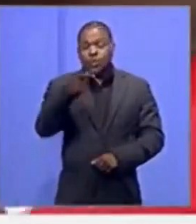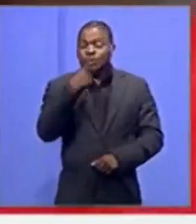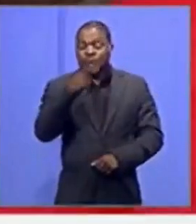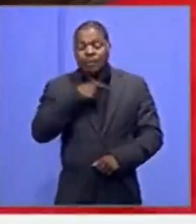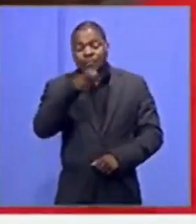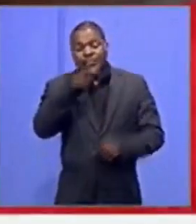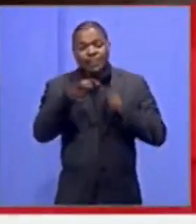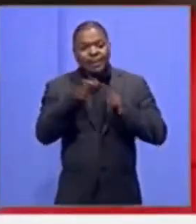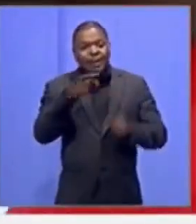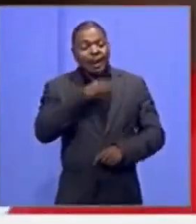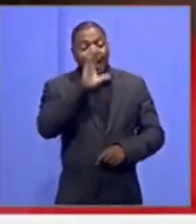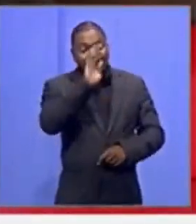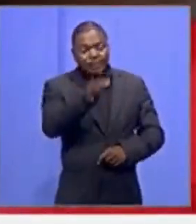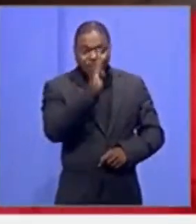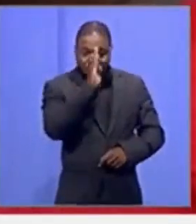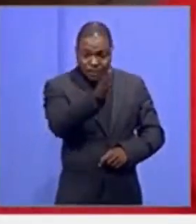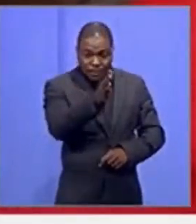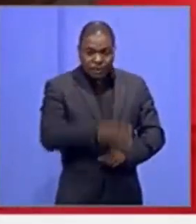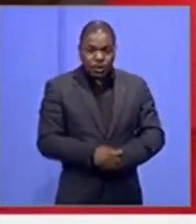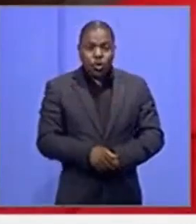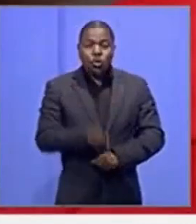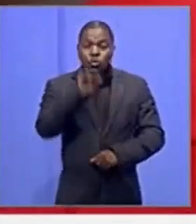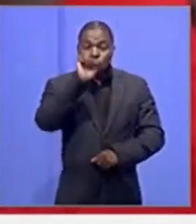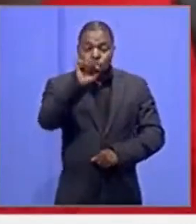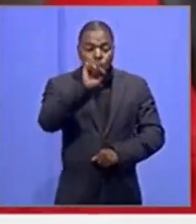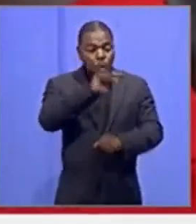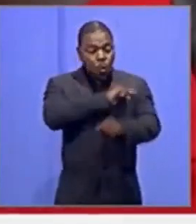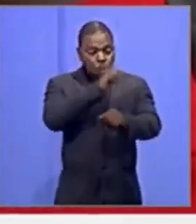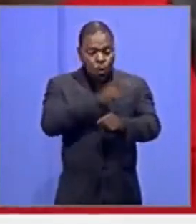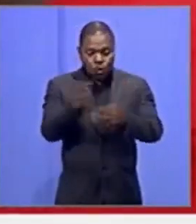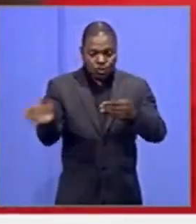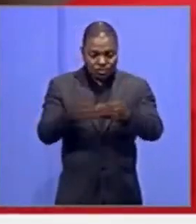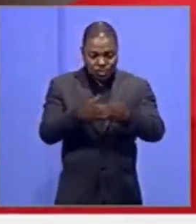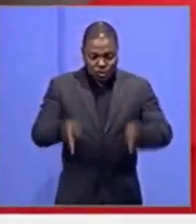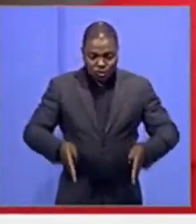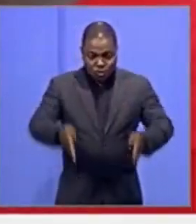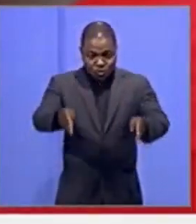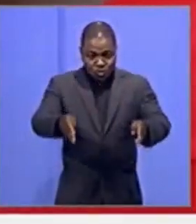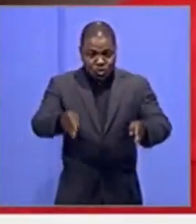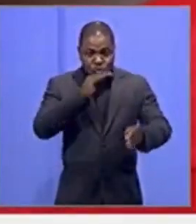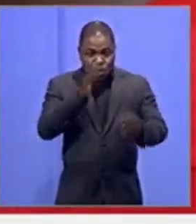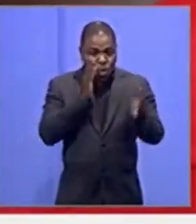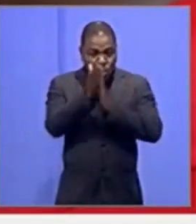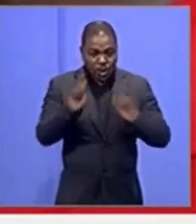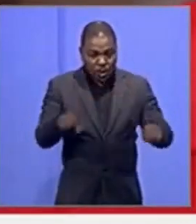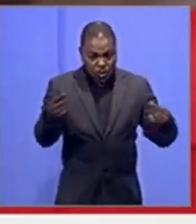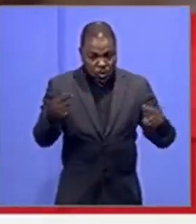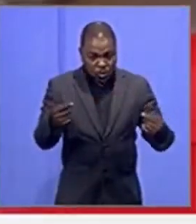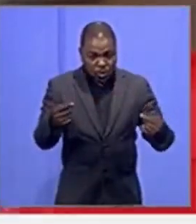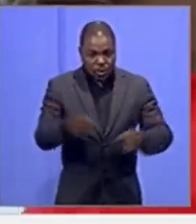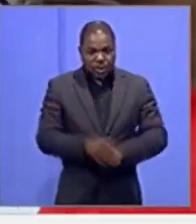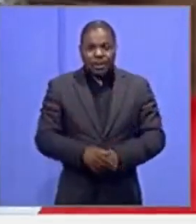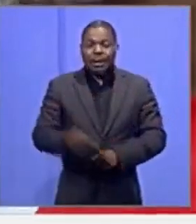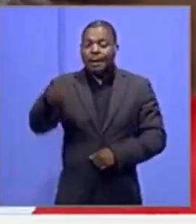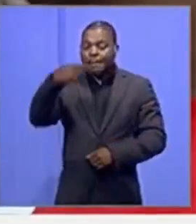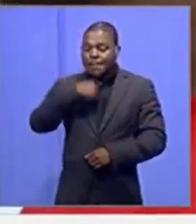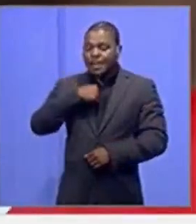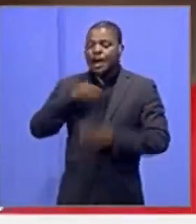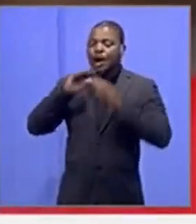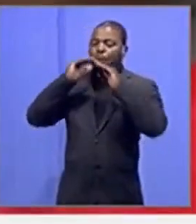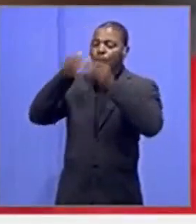I'm asking a direct question. Yes. So it's your authority that blocks the road for us to say we must not pass it. My authority is quite simple. No. I am protecting the